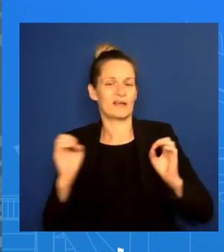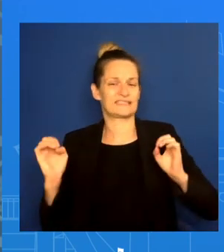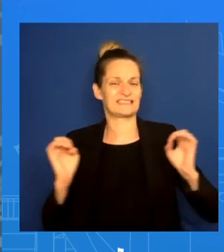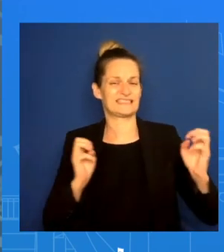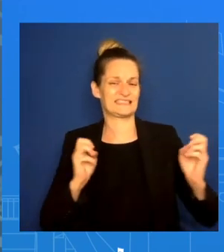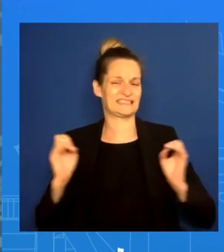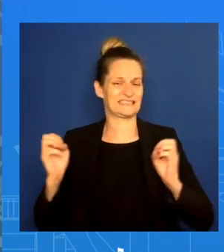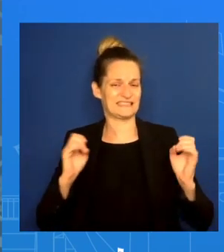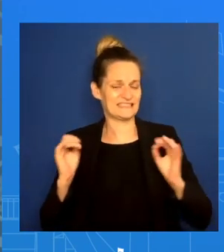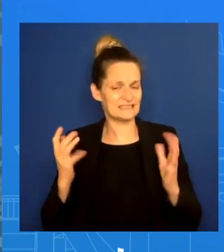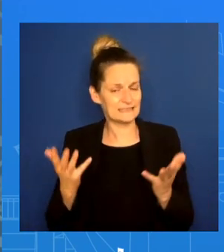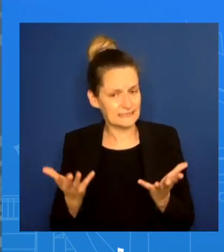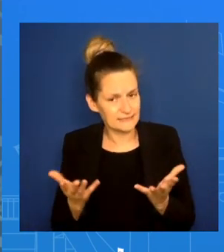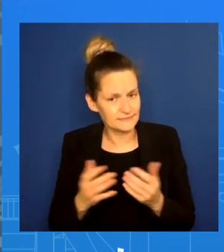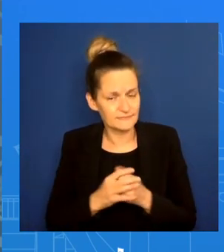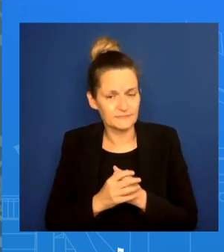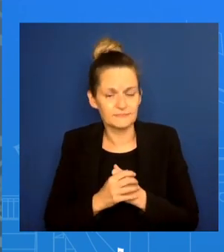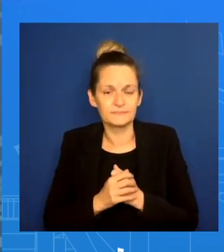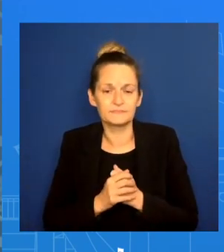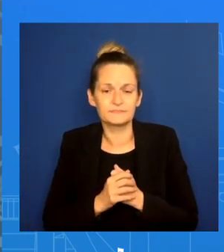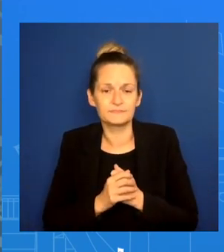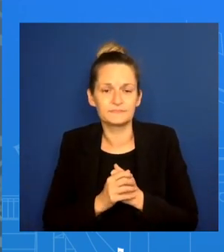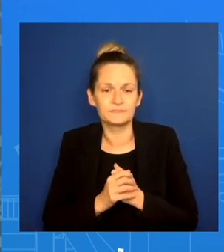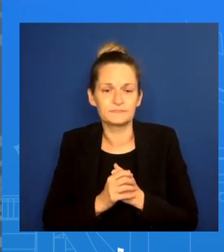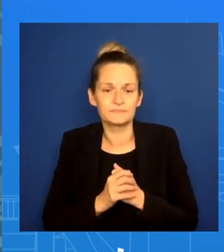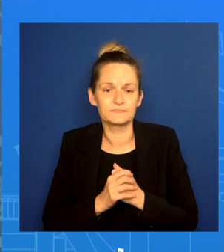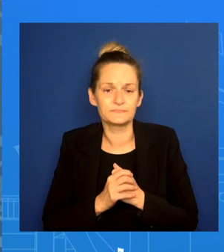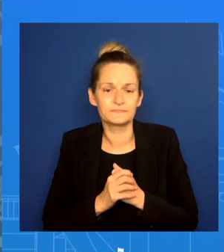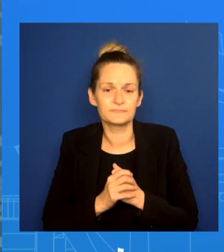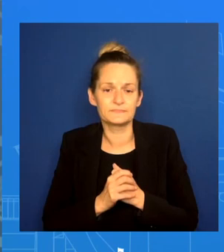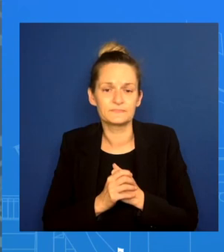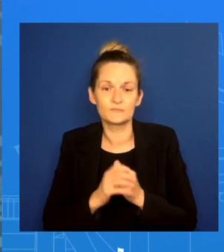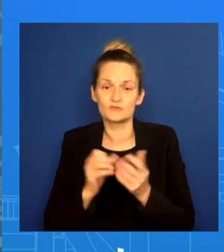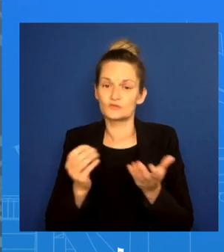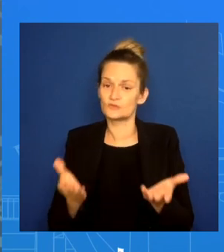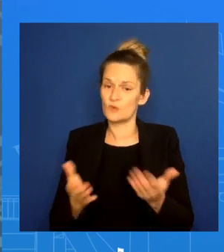tensions over Taiwan, tensions over